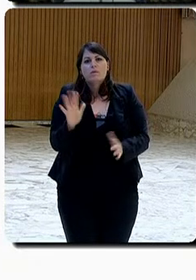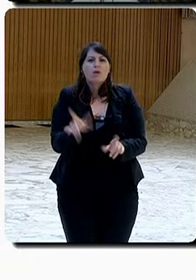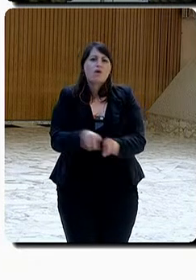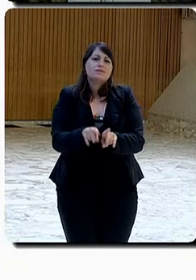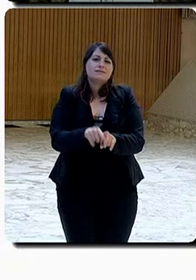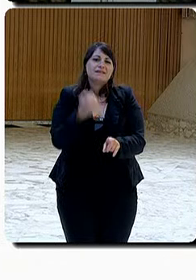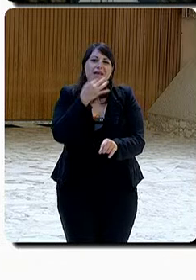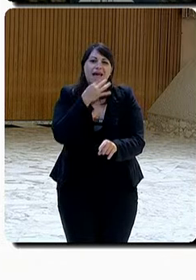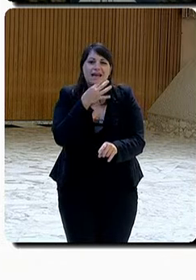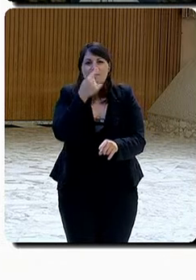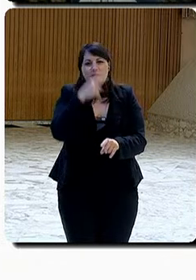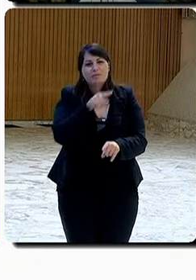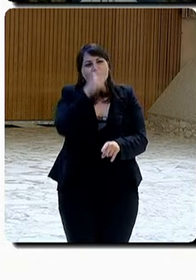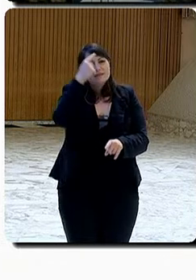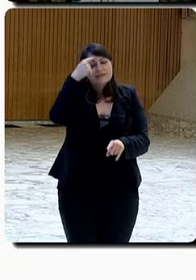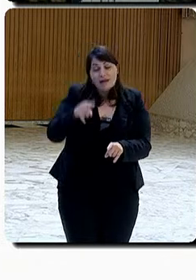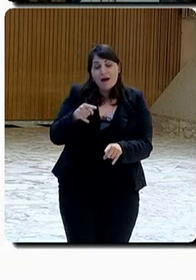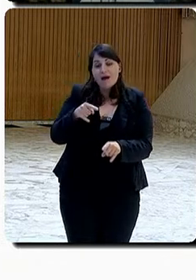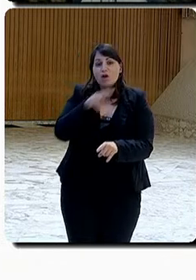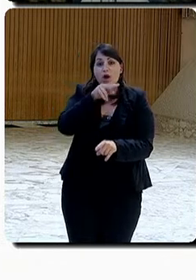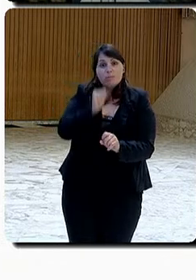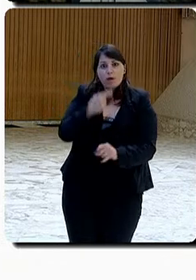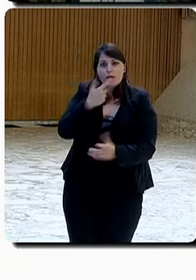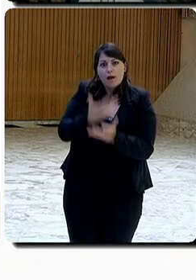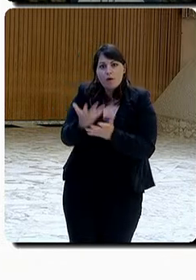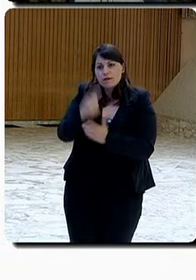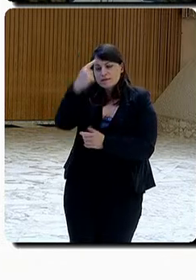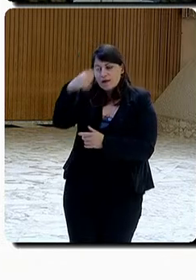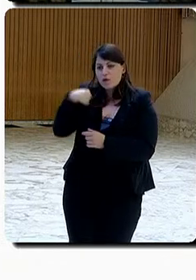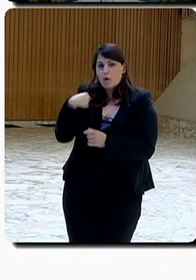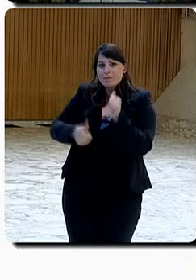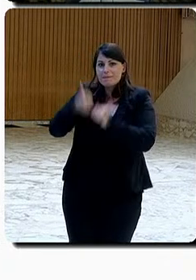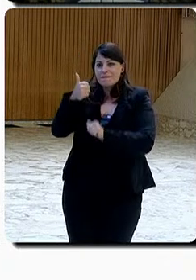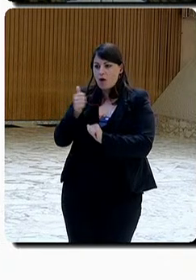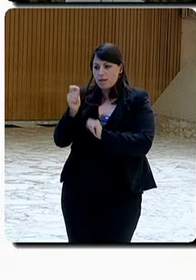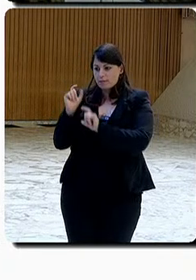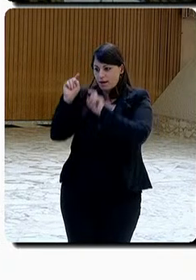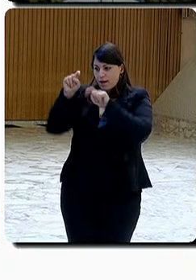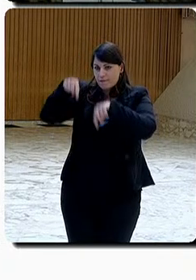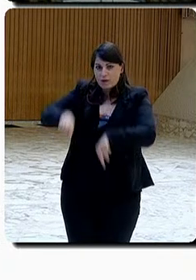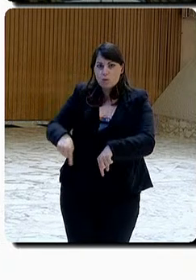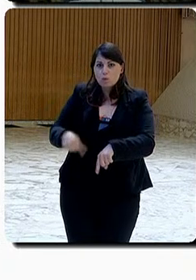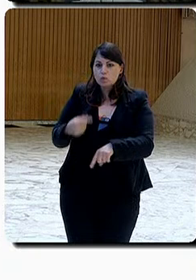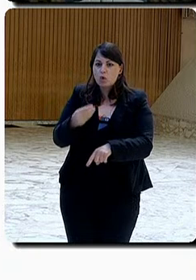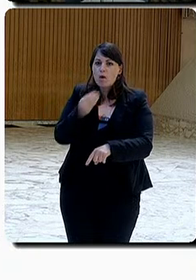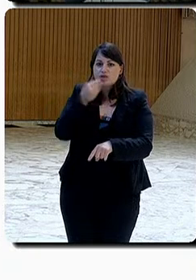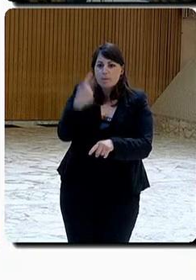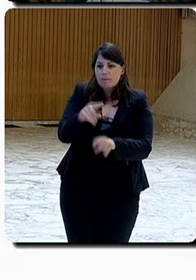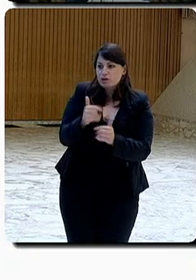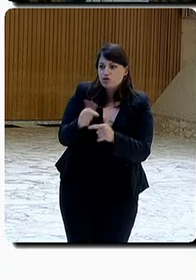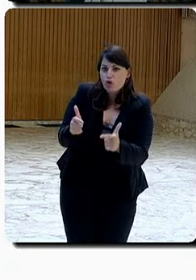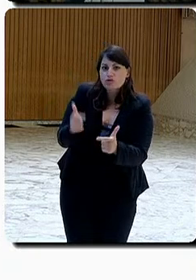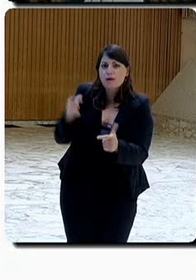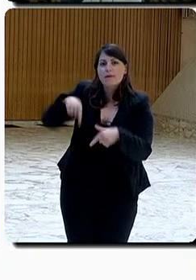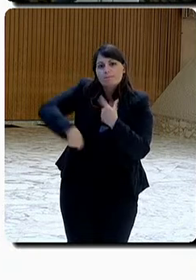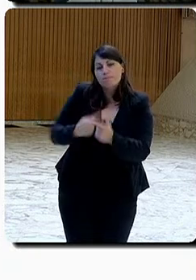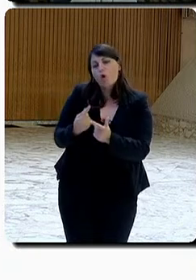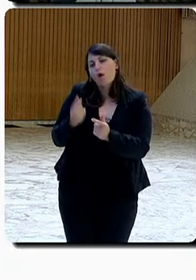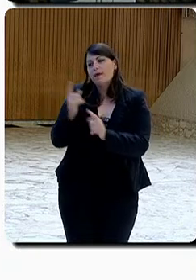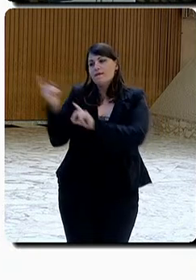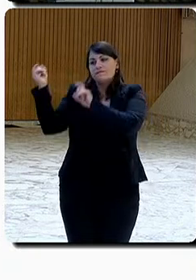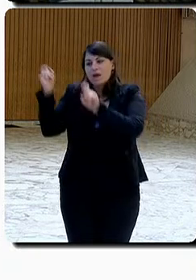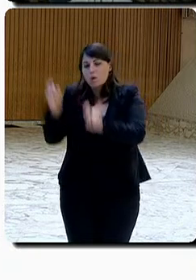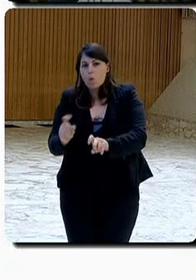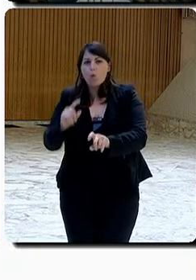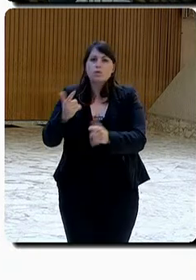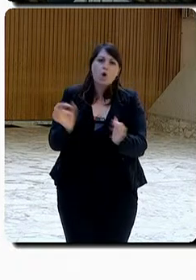that. When we didn't have enough food, we stretched it this way. And then eat together. As